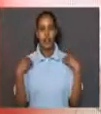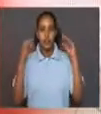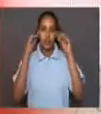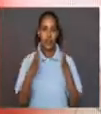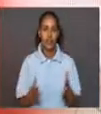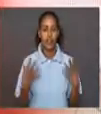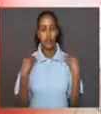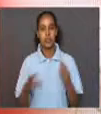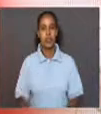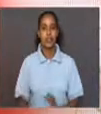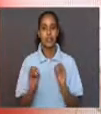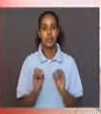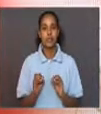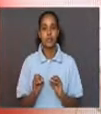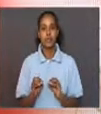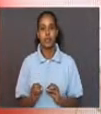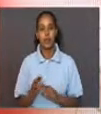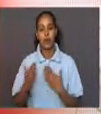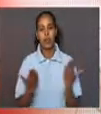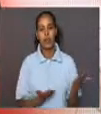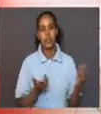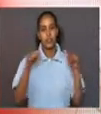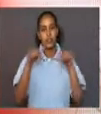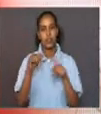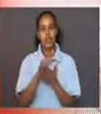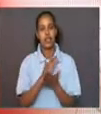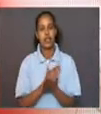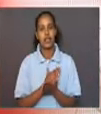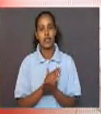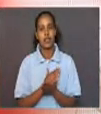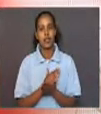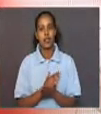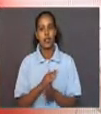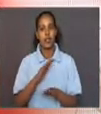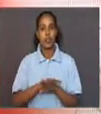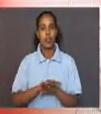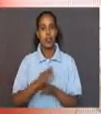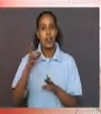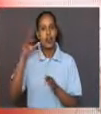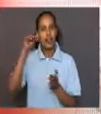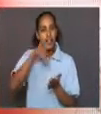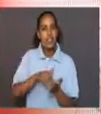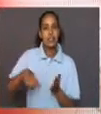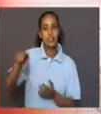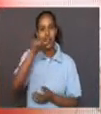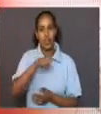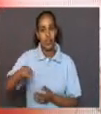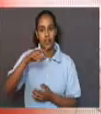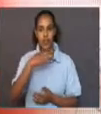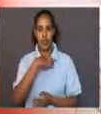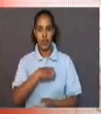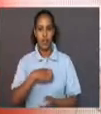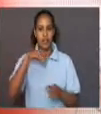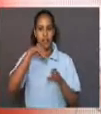Hello, teacher. Hello, students. Welcome to today's lesson on the recycling of